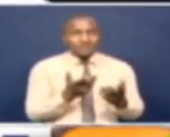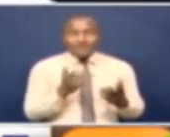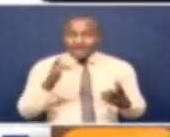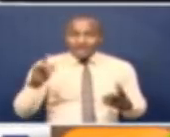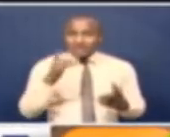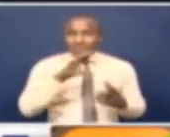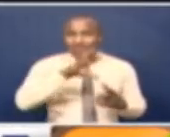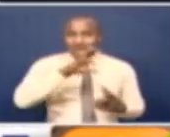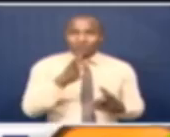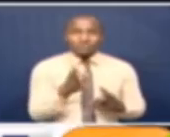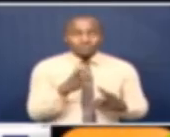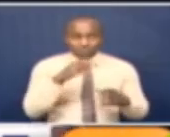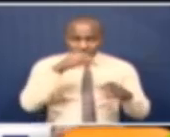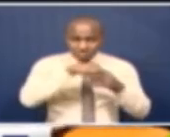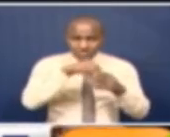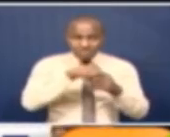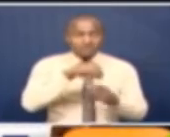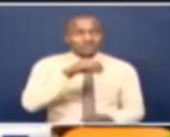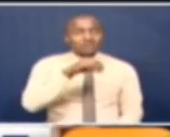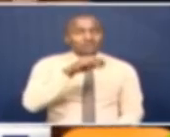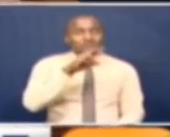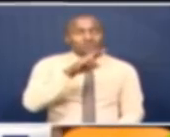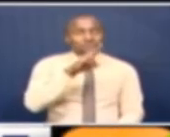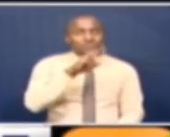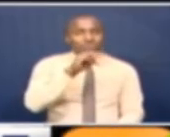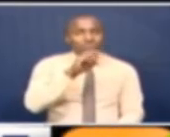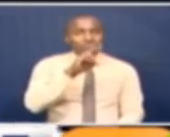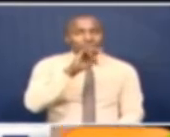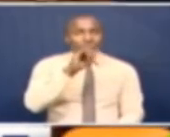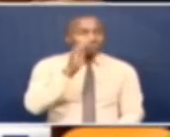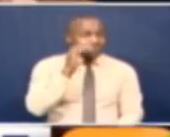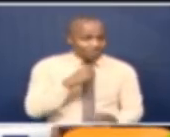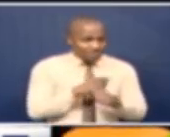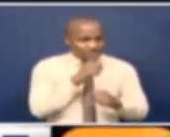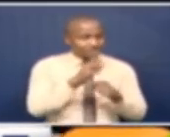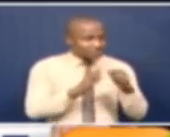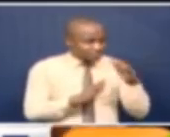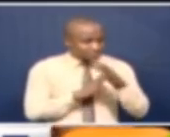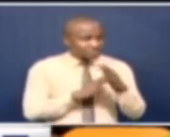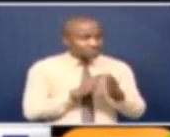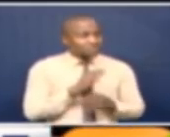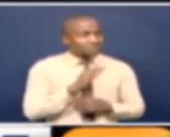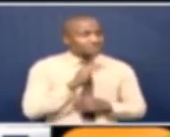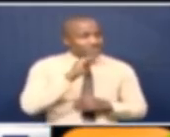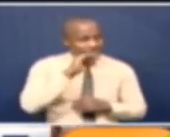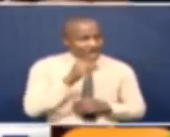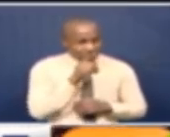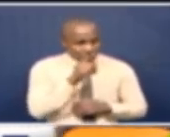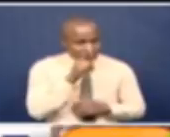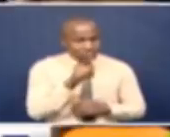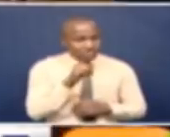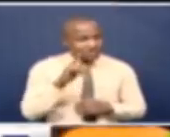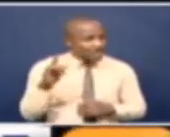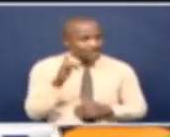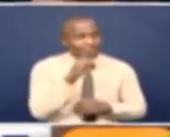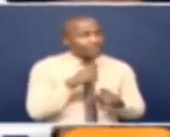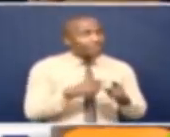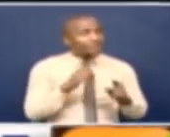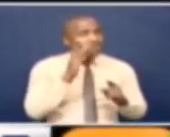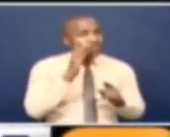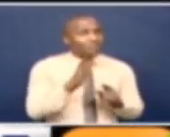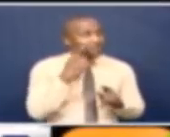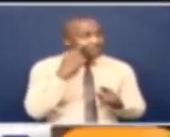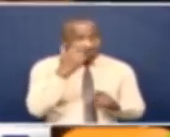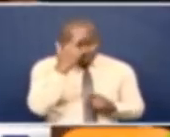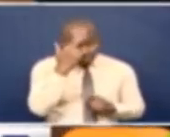County to be in Rumuruti. He said, we will make this the capital of Rumuruti, of Laikipia County, but it will be a capital for the